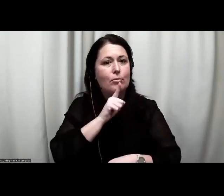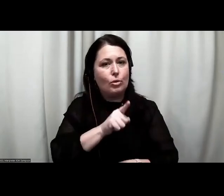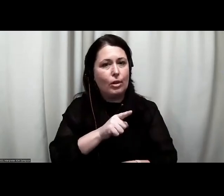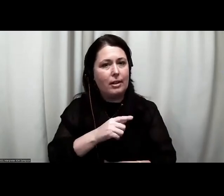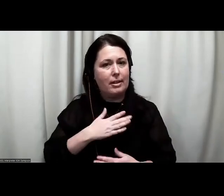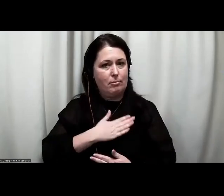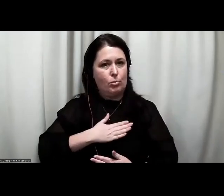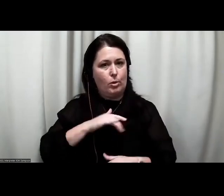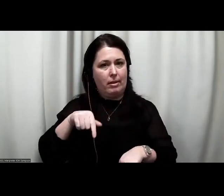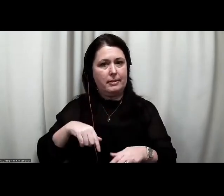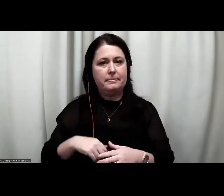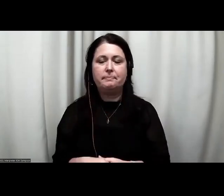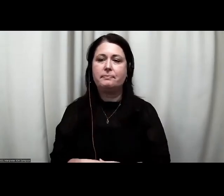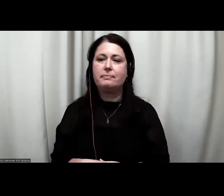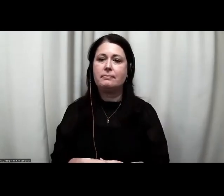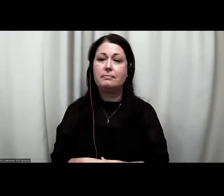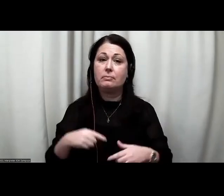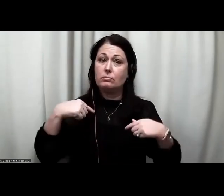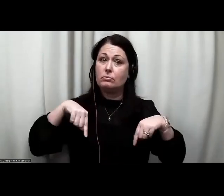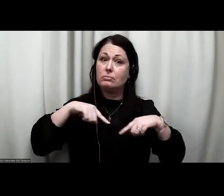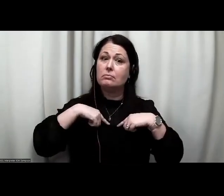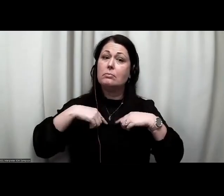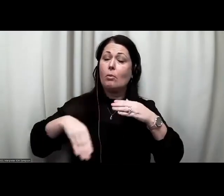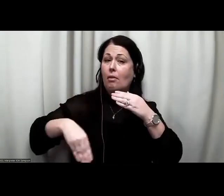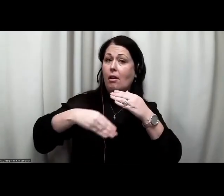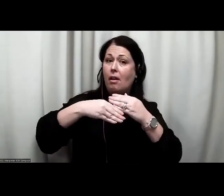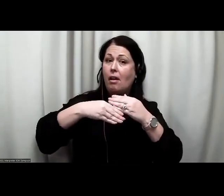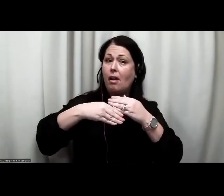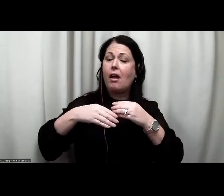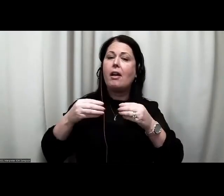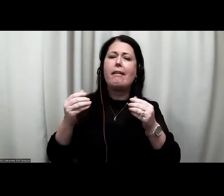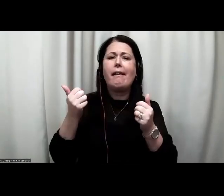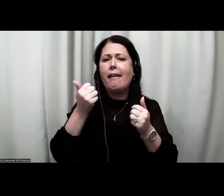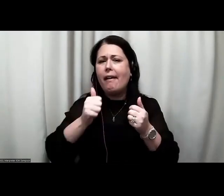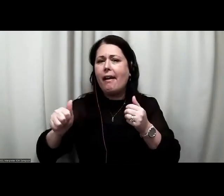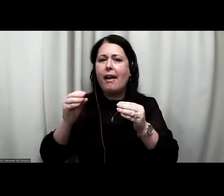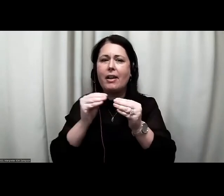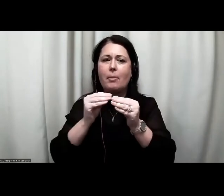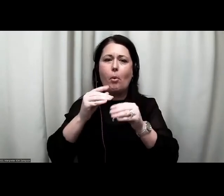So we will add, again, any more resources we